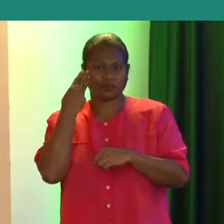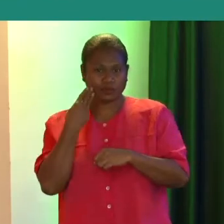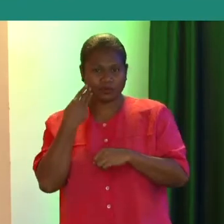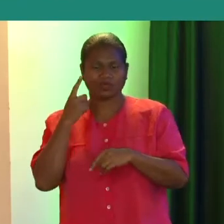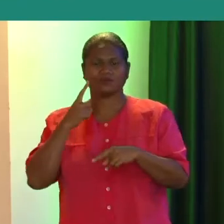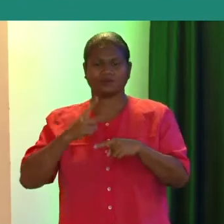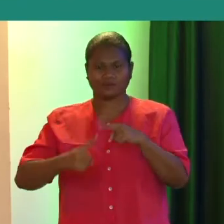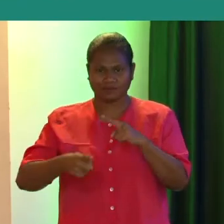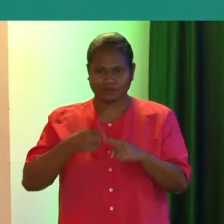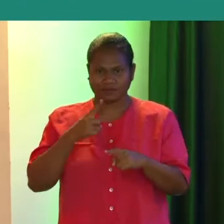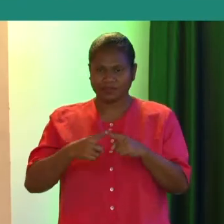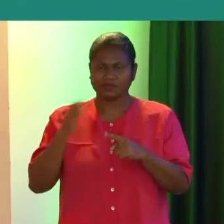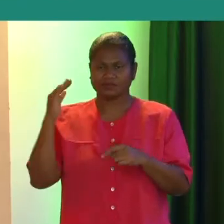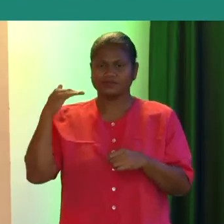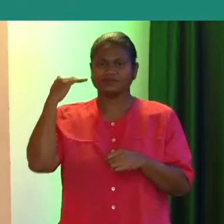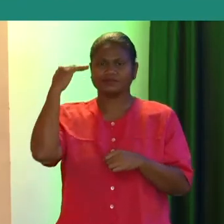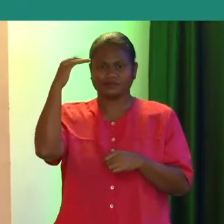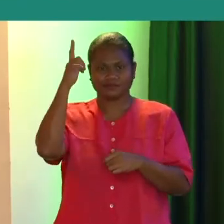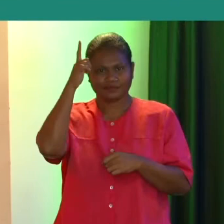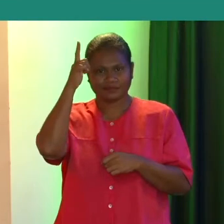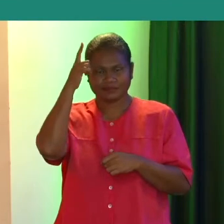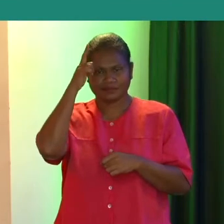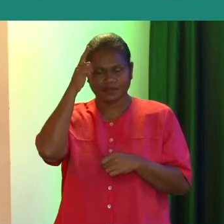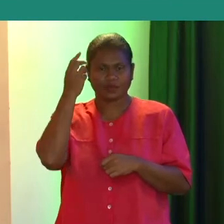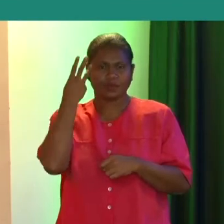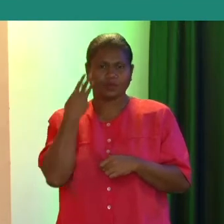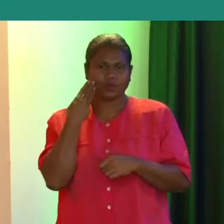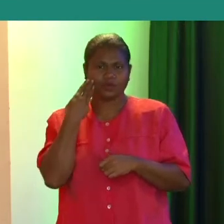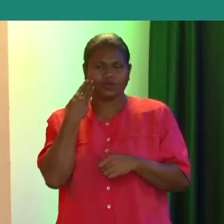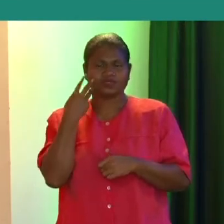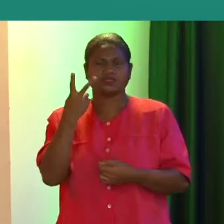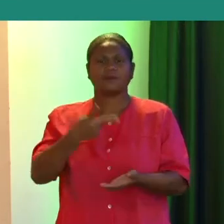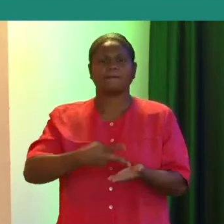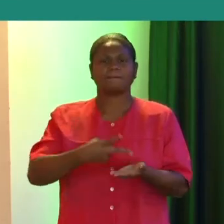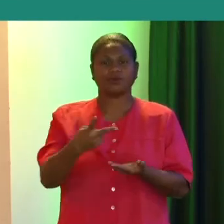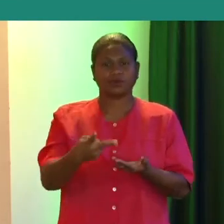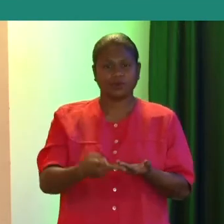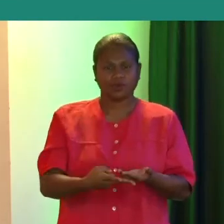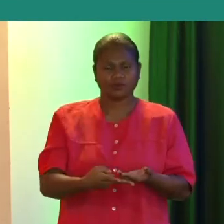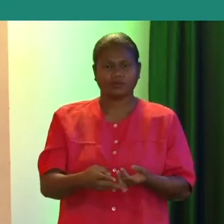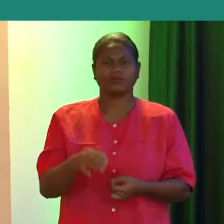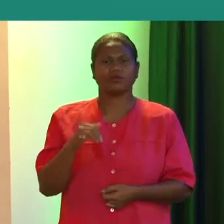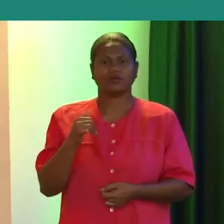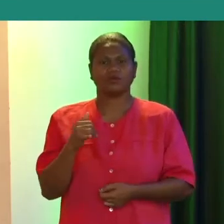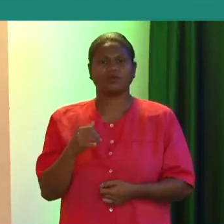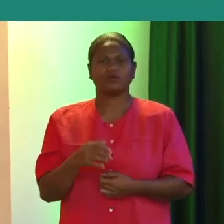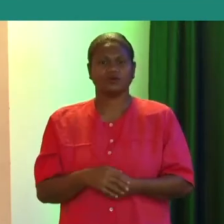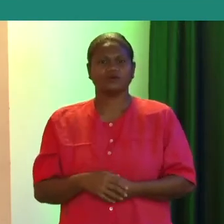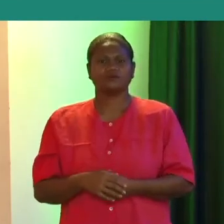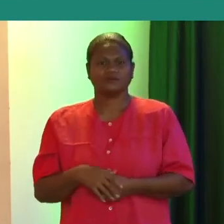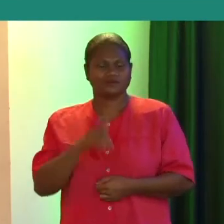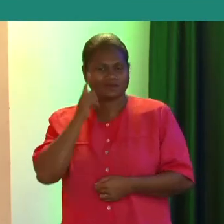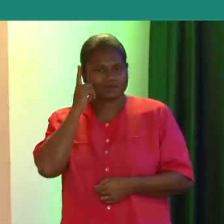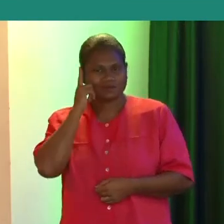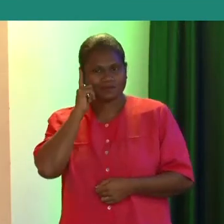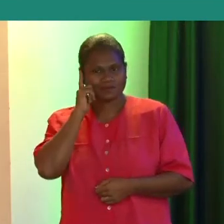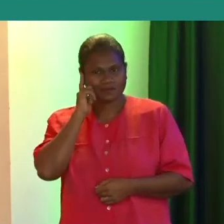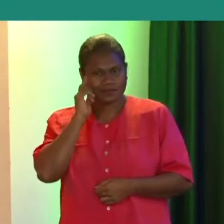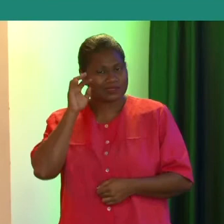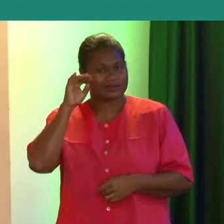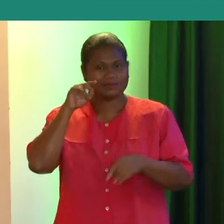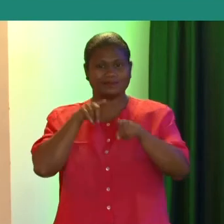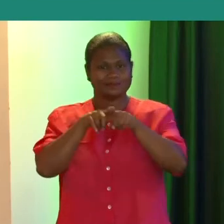senior executive women's program, and we also have a directorship course. So there are opportunities where women, while